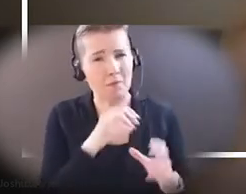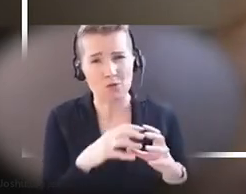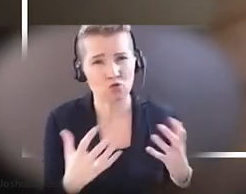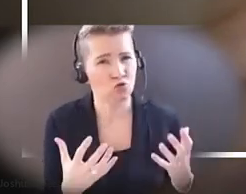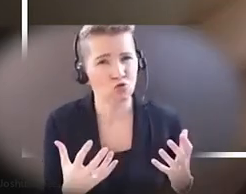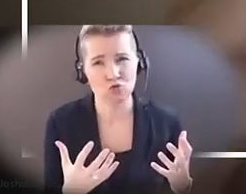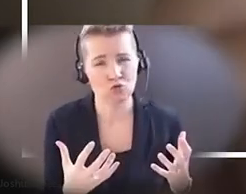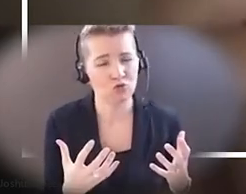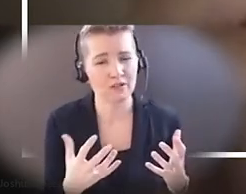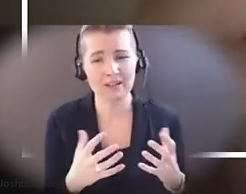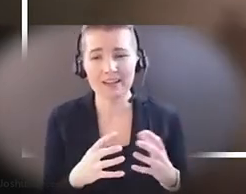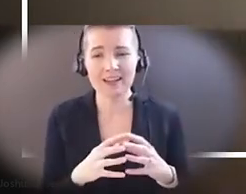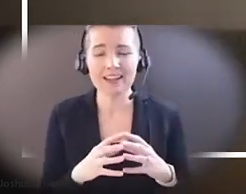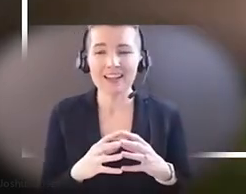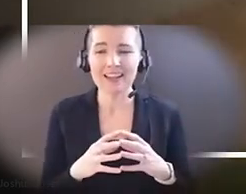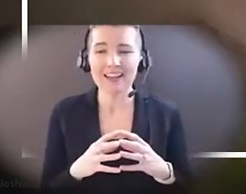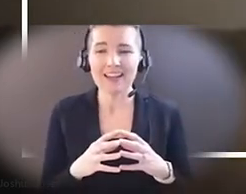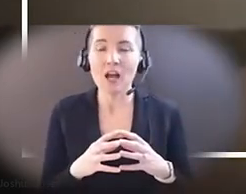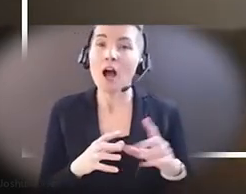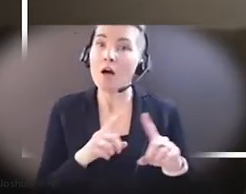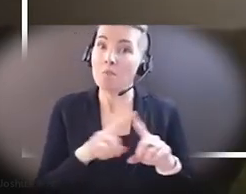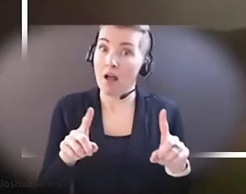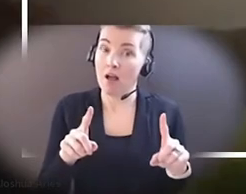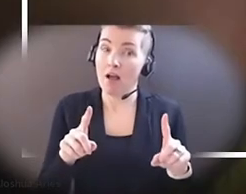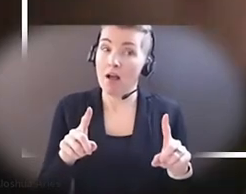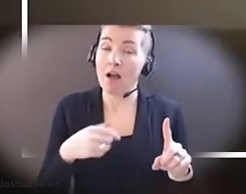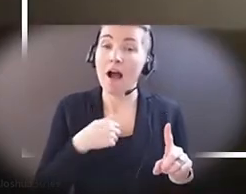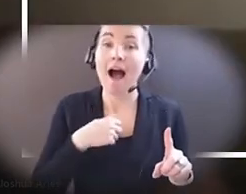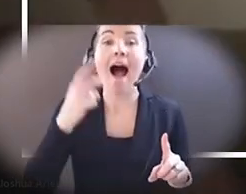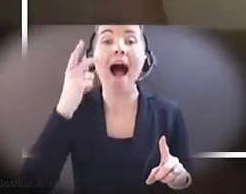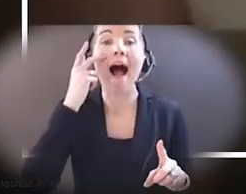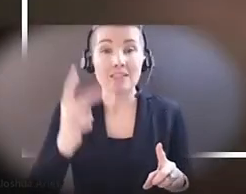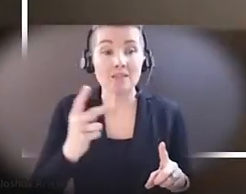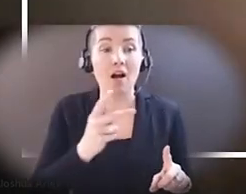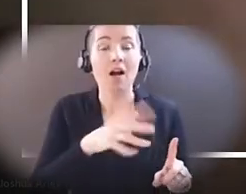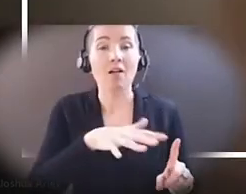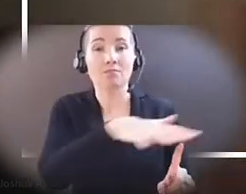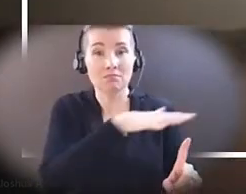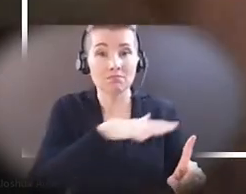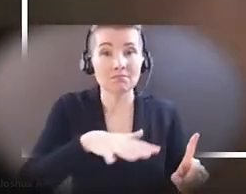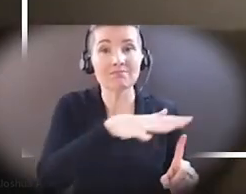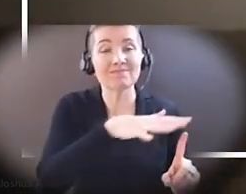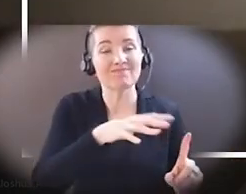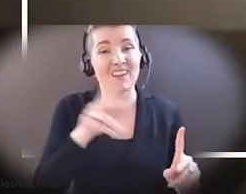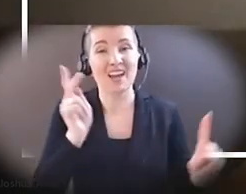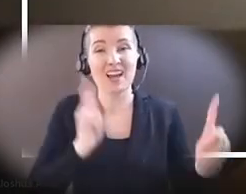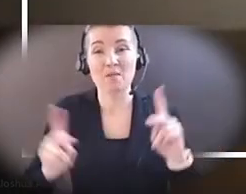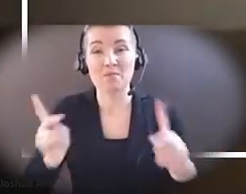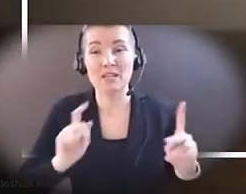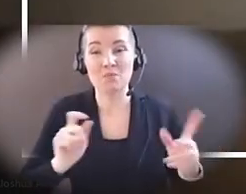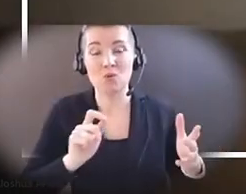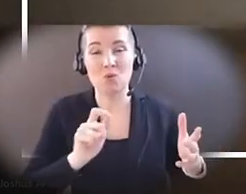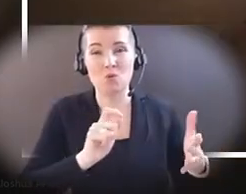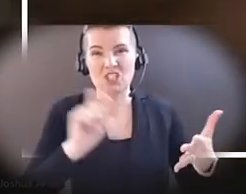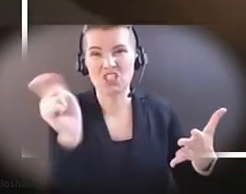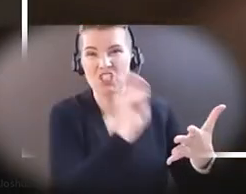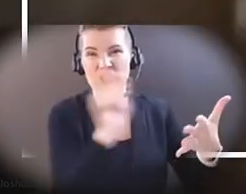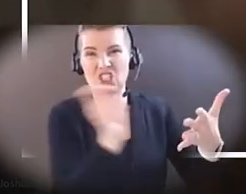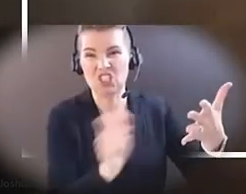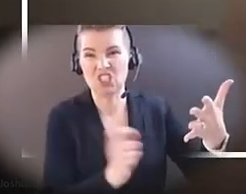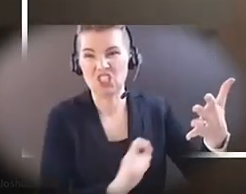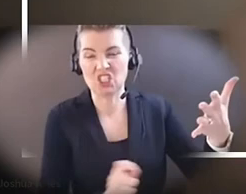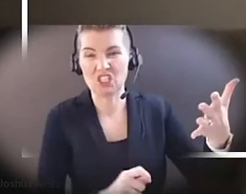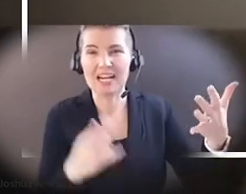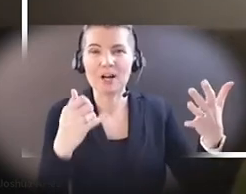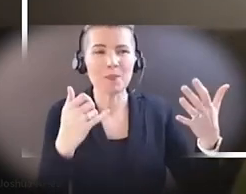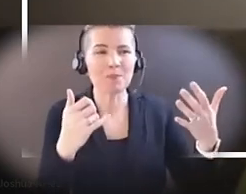like racism, especially during this time around that area where they spray paint over like the lions that would be guarding the